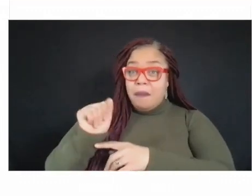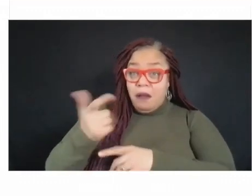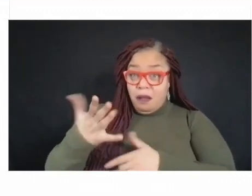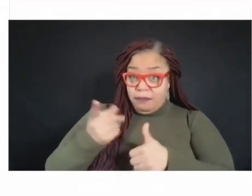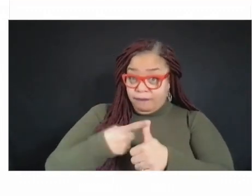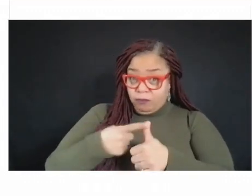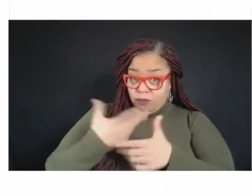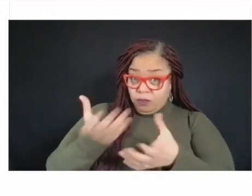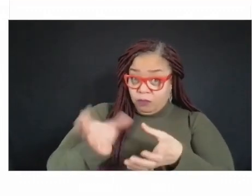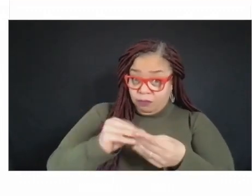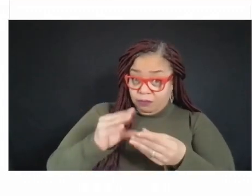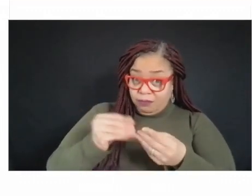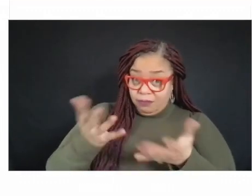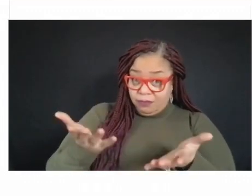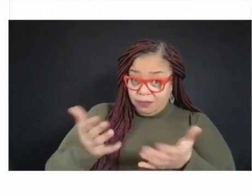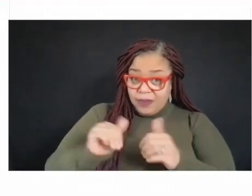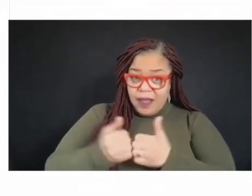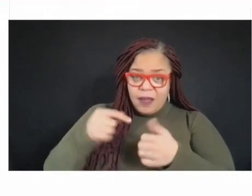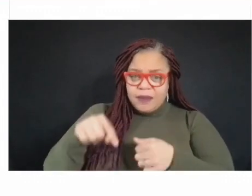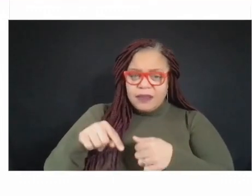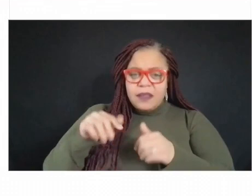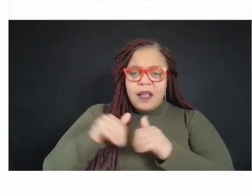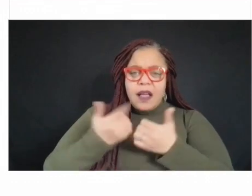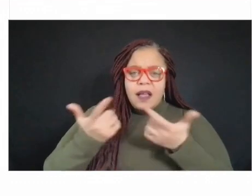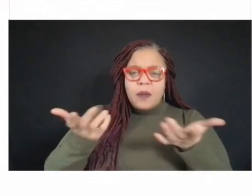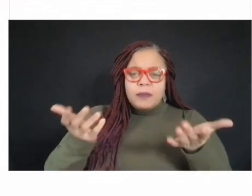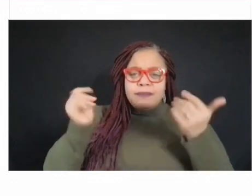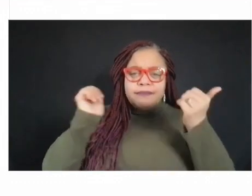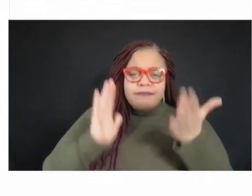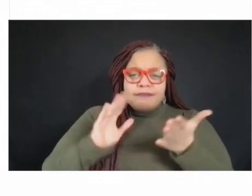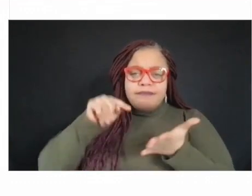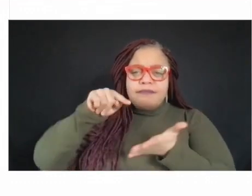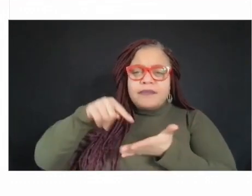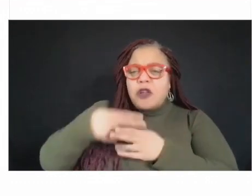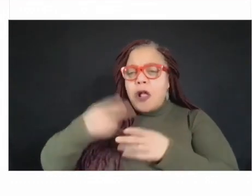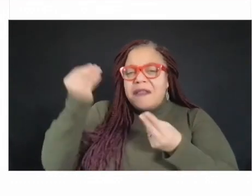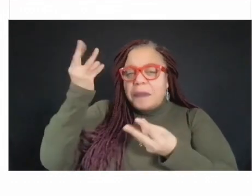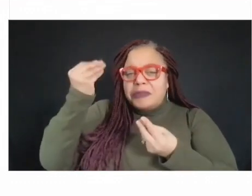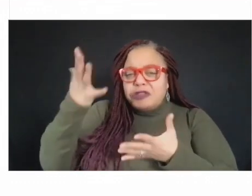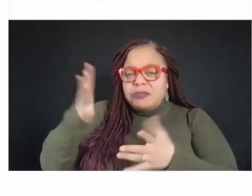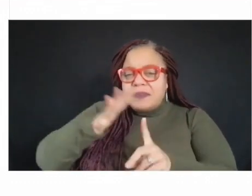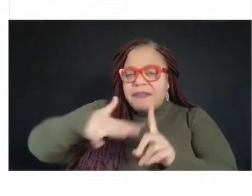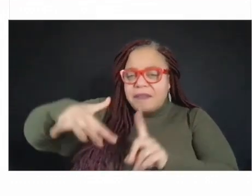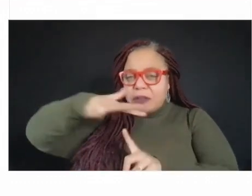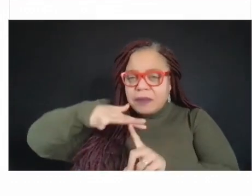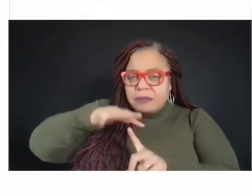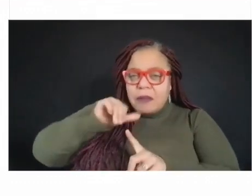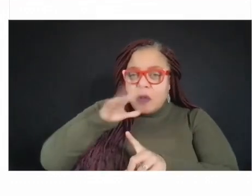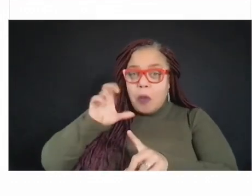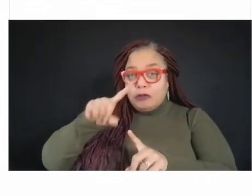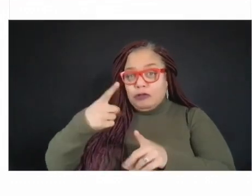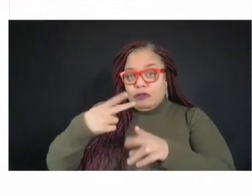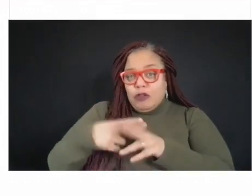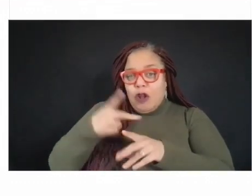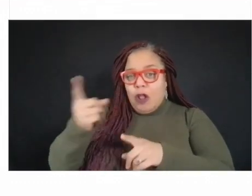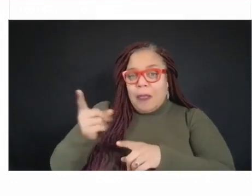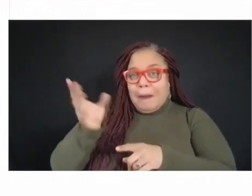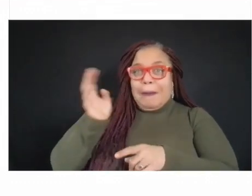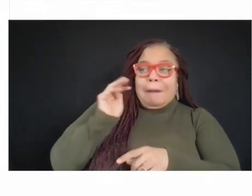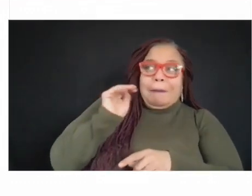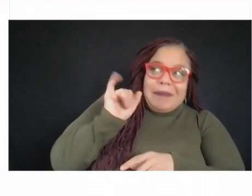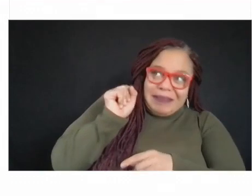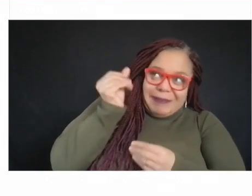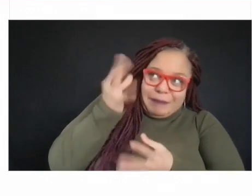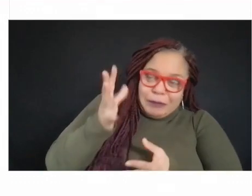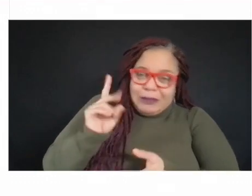addressing, I'll call it the information environment because I don't want to just call it mis and disinformation. How does